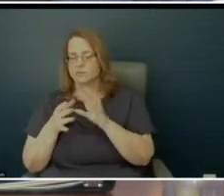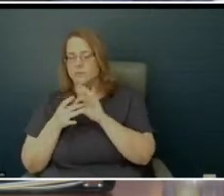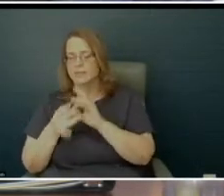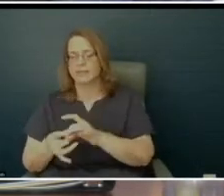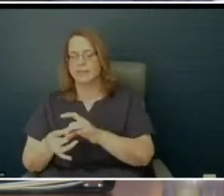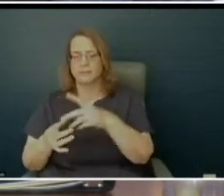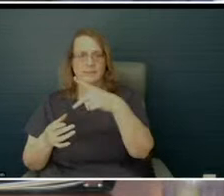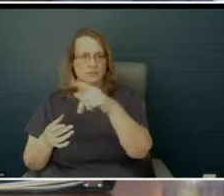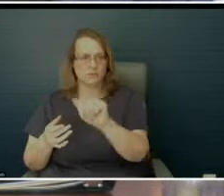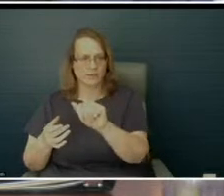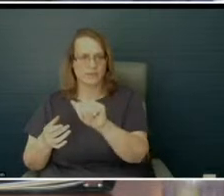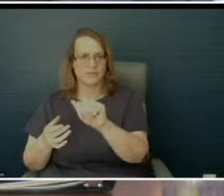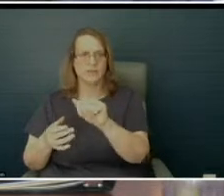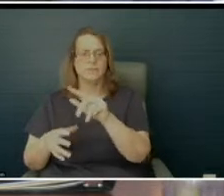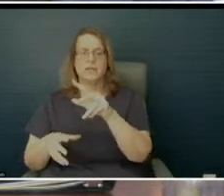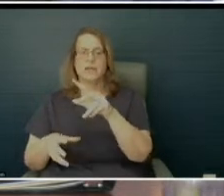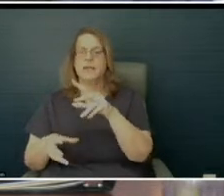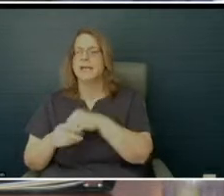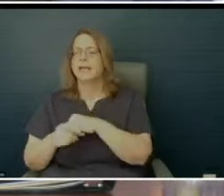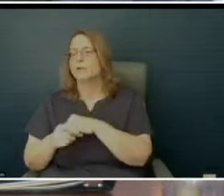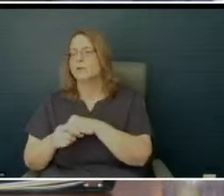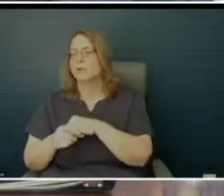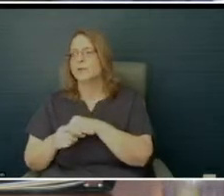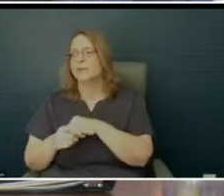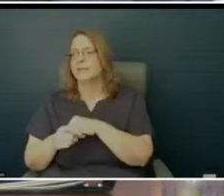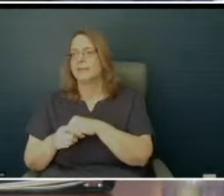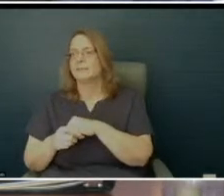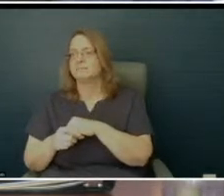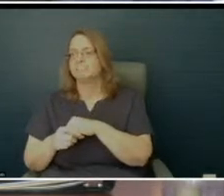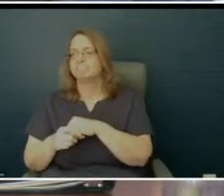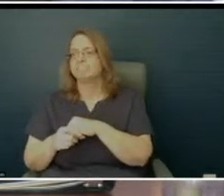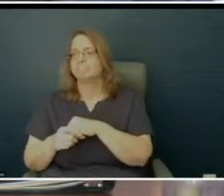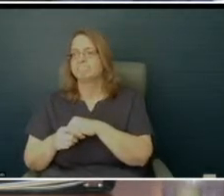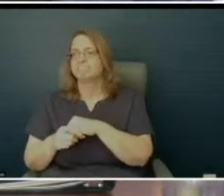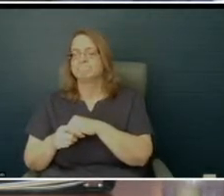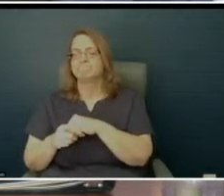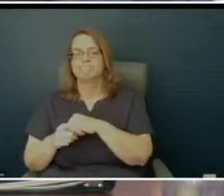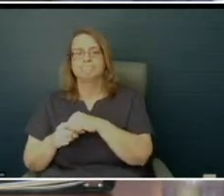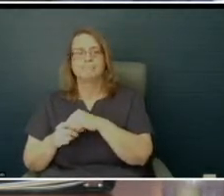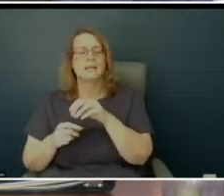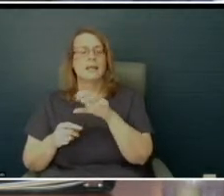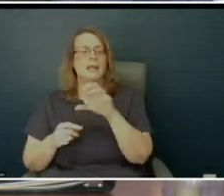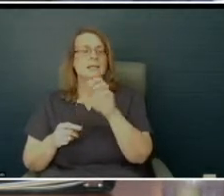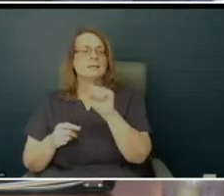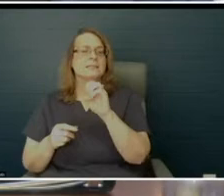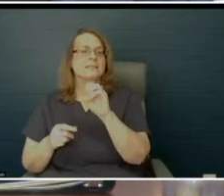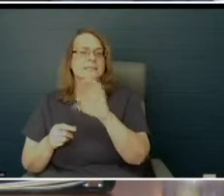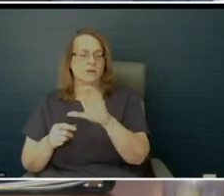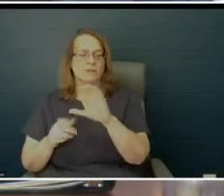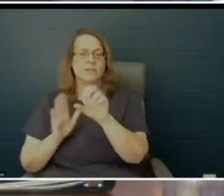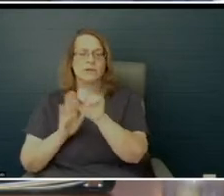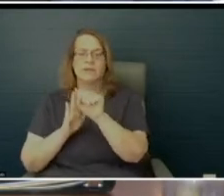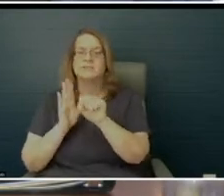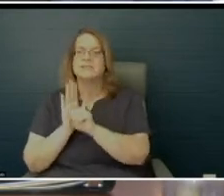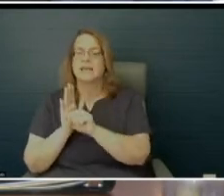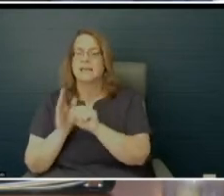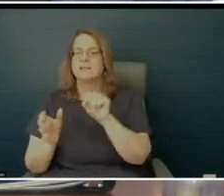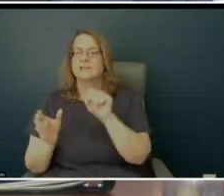included, amongst others, this allegation that the Secretary of State had certified more votes than were actually